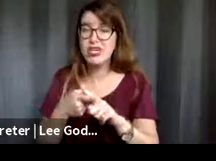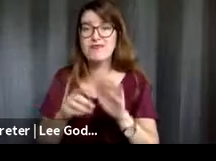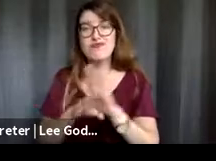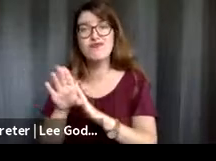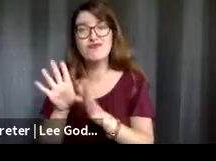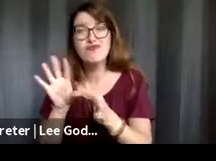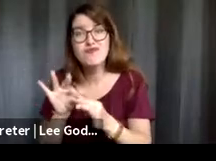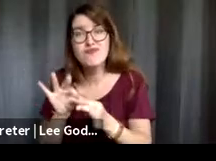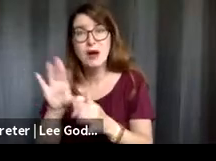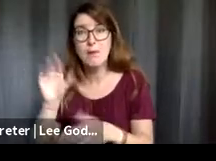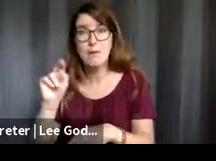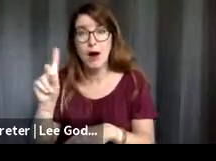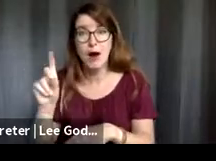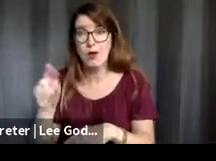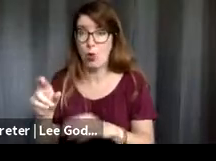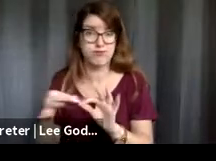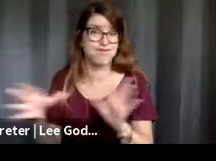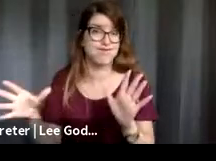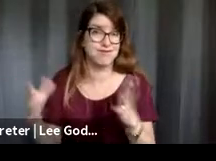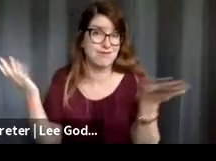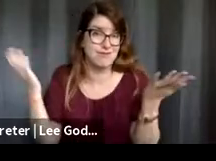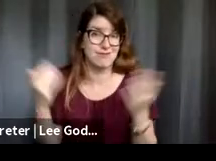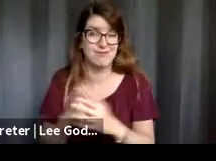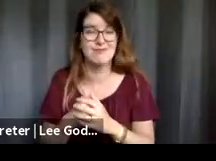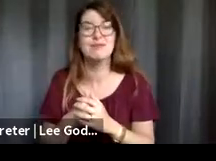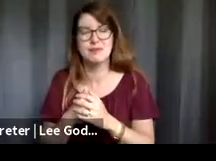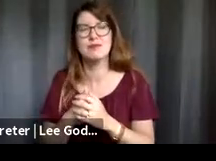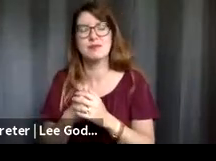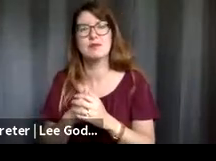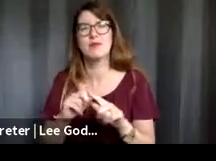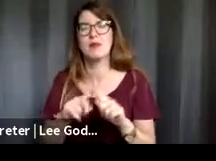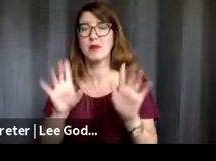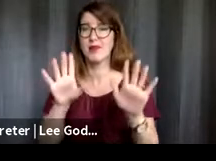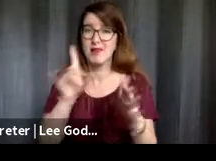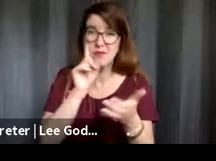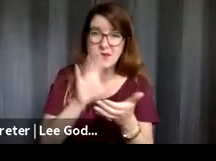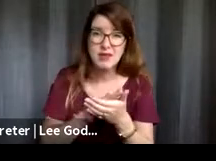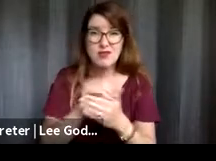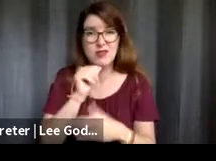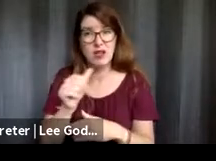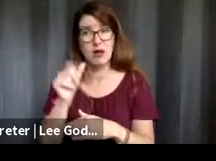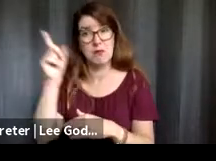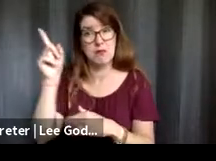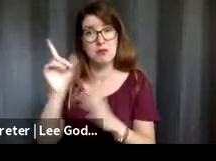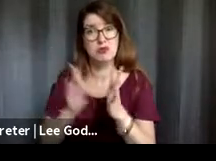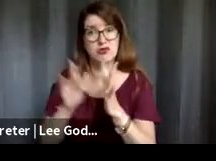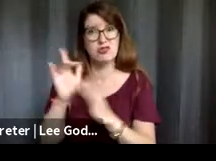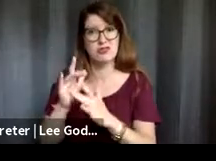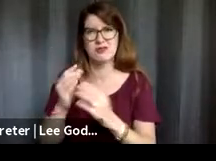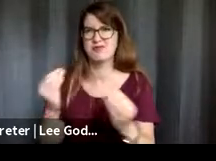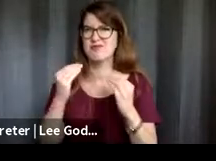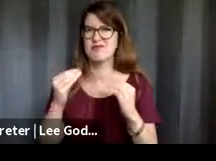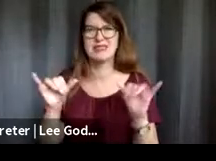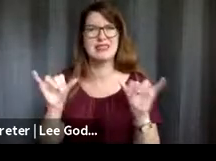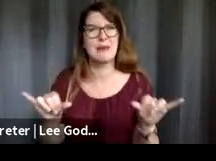you end friendships. That's what matters most. Well, you know, believe it or not, Jesus told us the same about